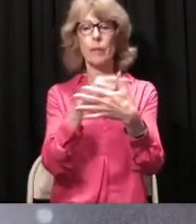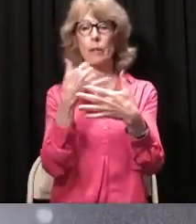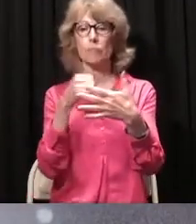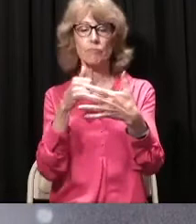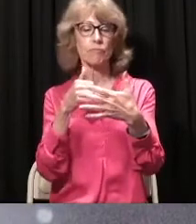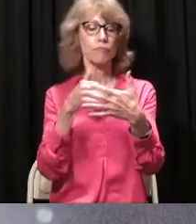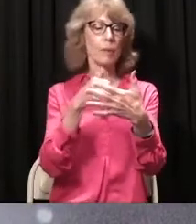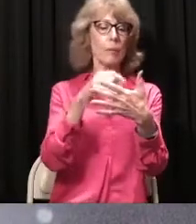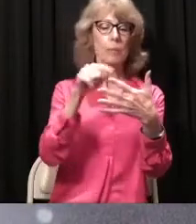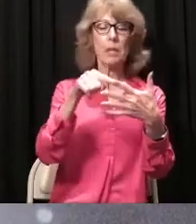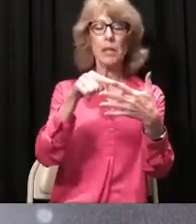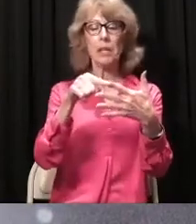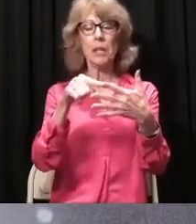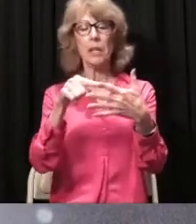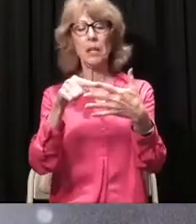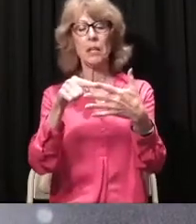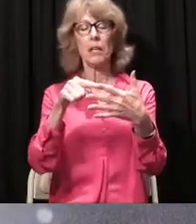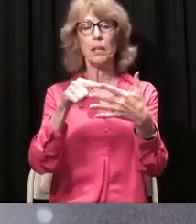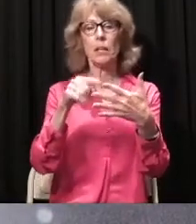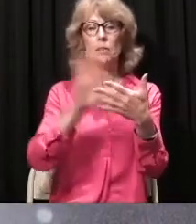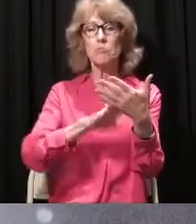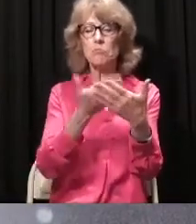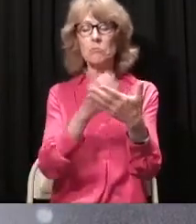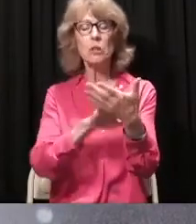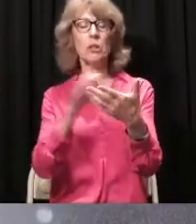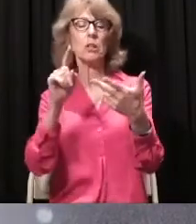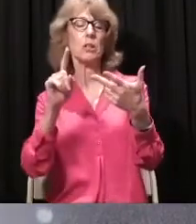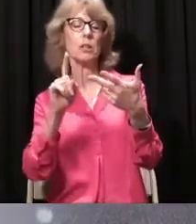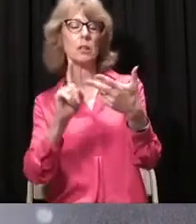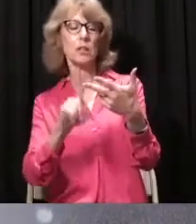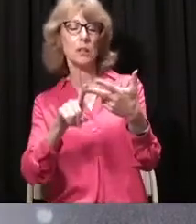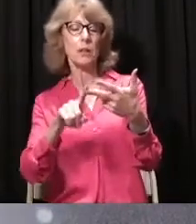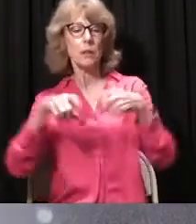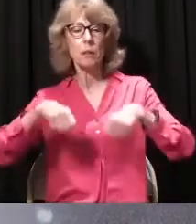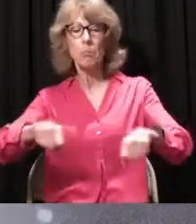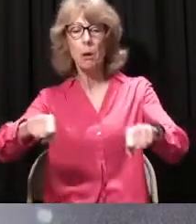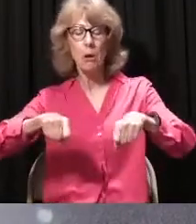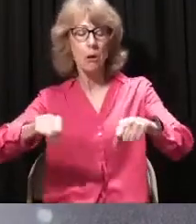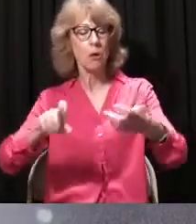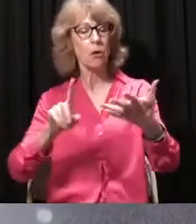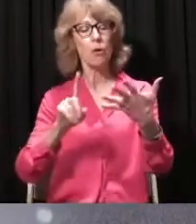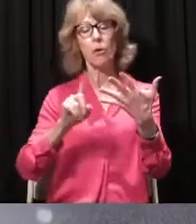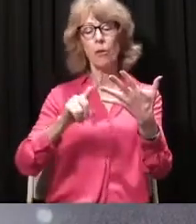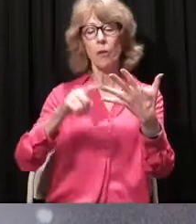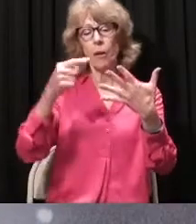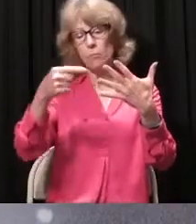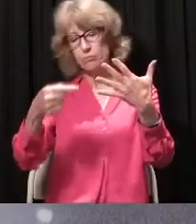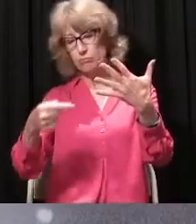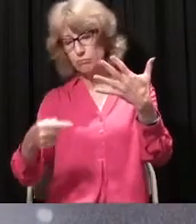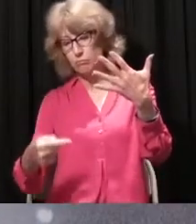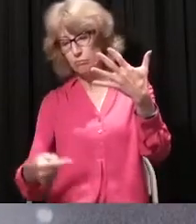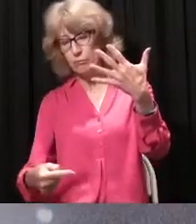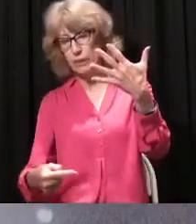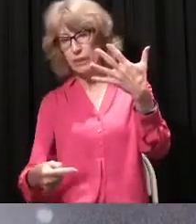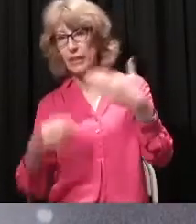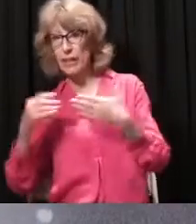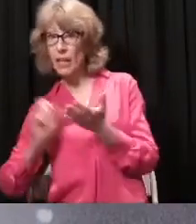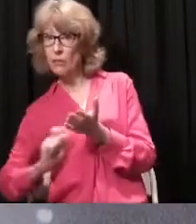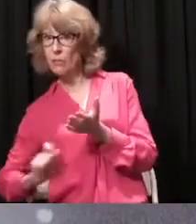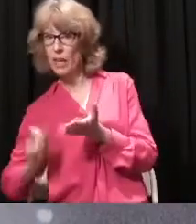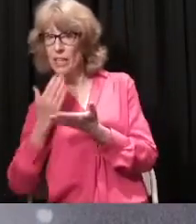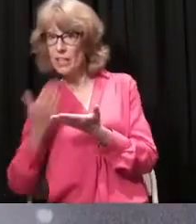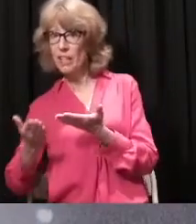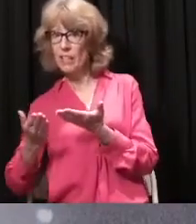solitaire. Oh, and then, I guess I'll get around to thank you notes. It's just not a priority for a lot of people.